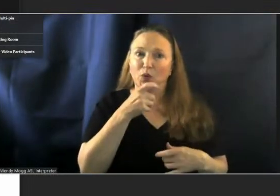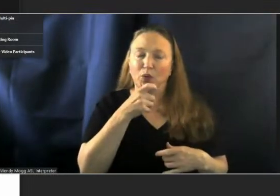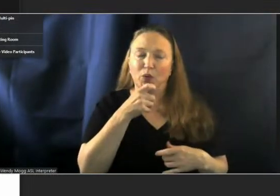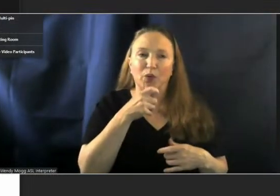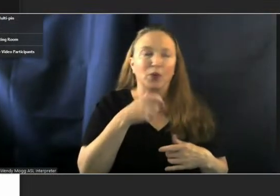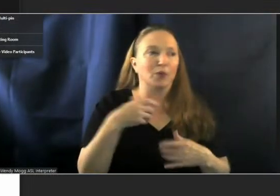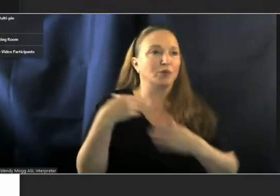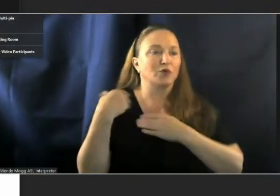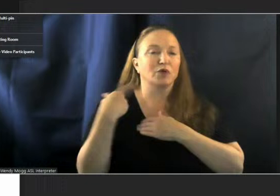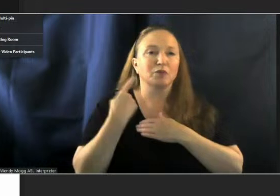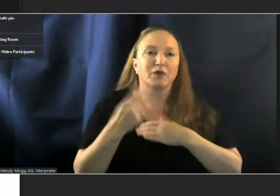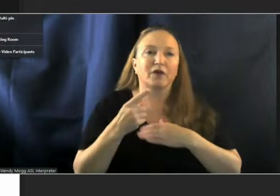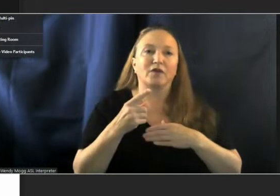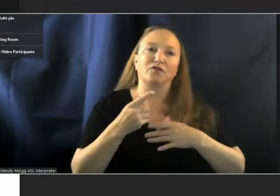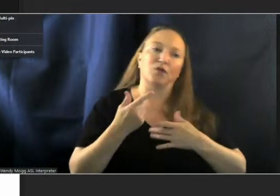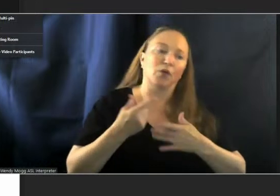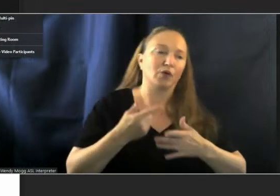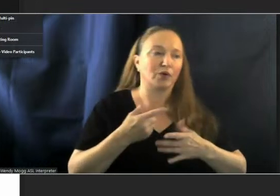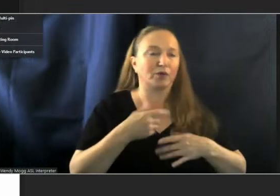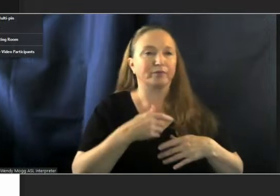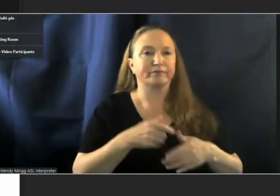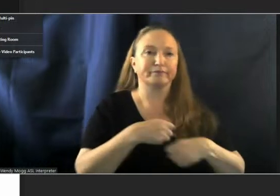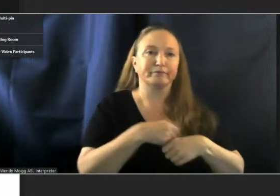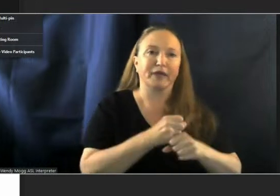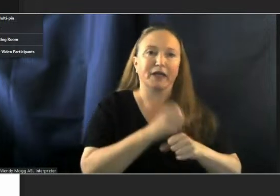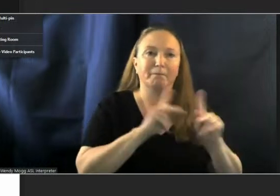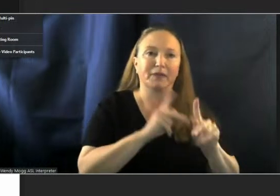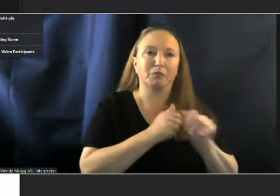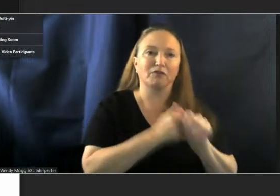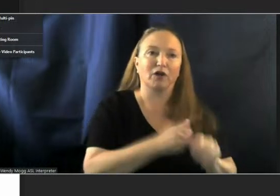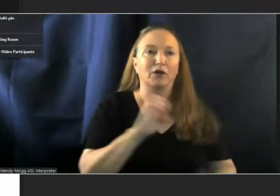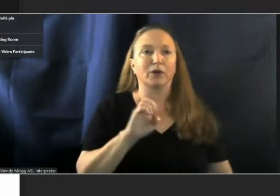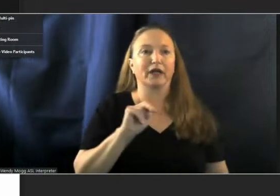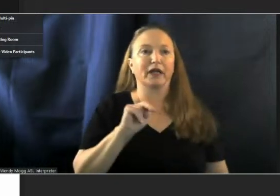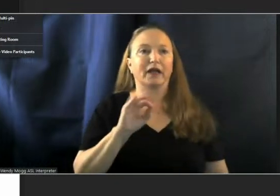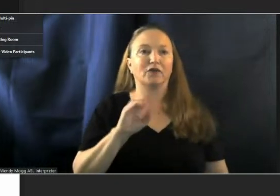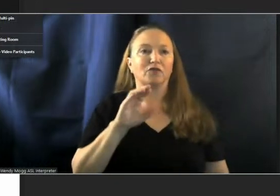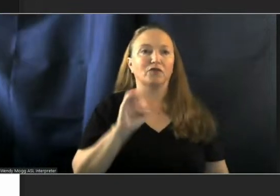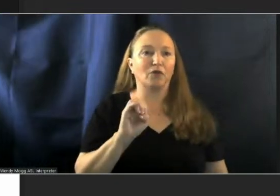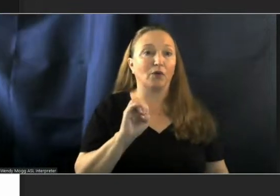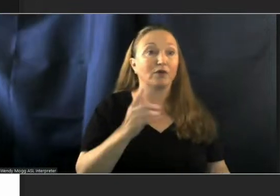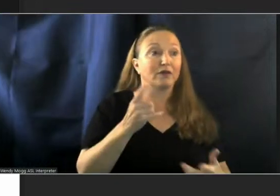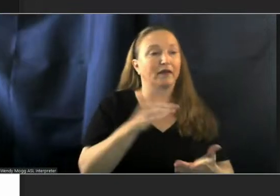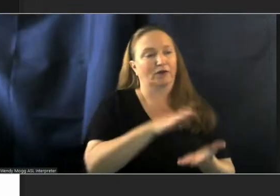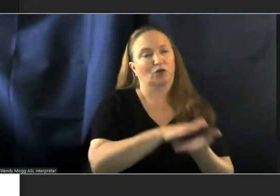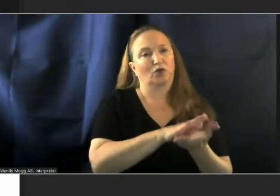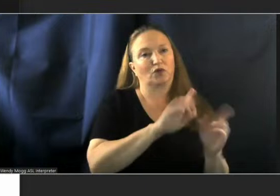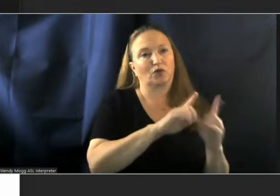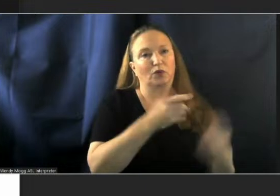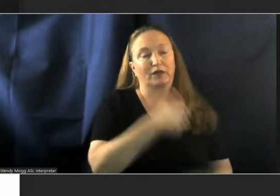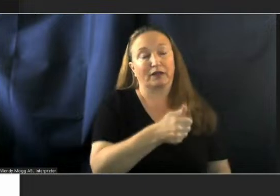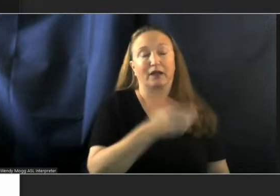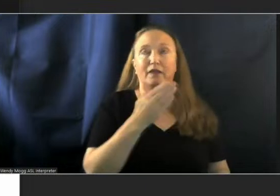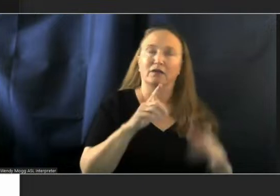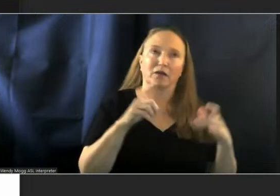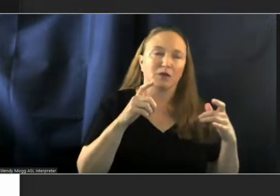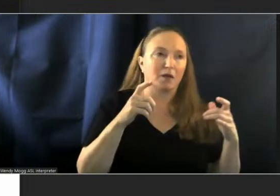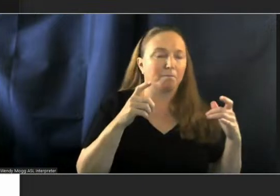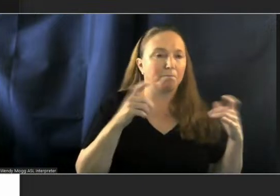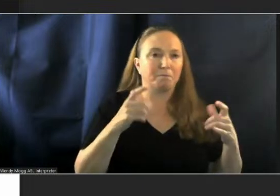the school districts. So that's going to be a big conversation with superintendents and school boards